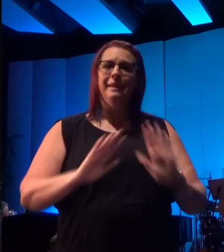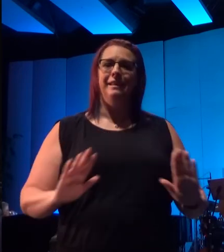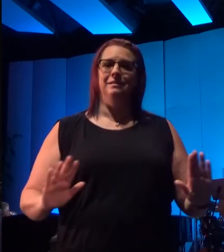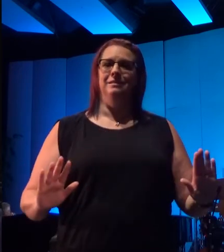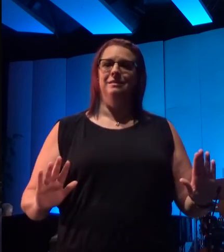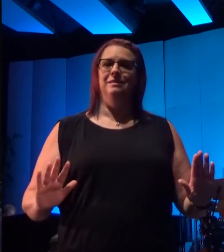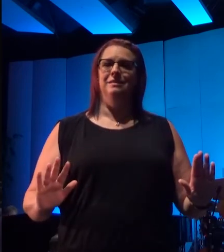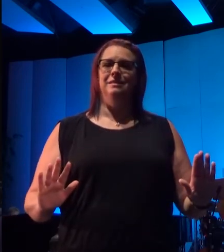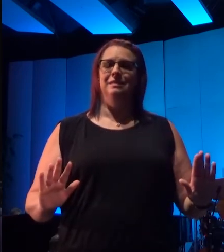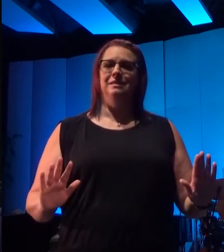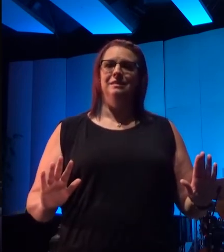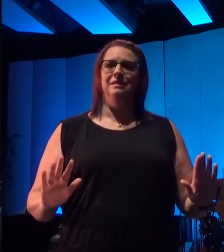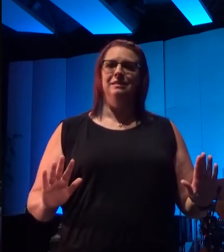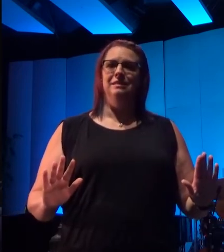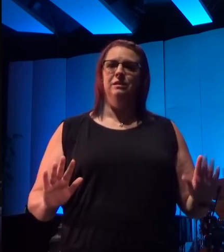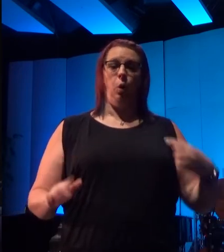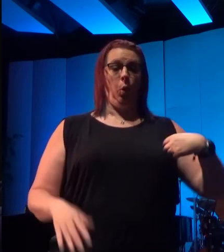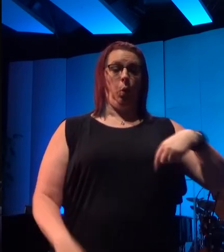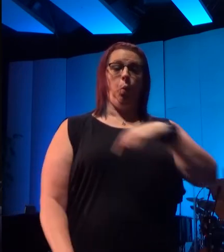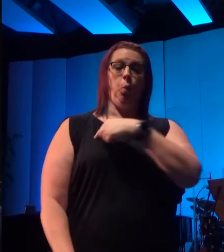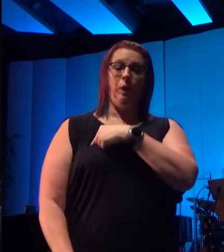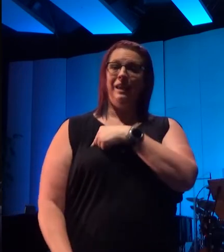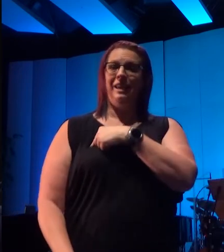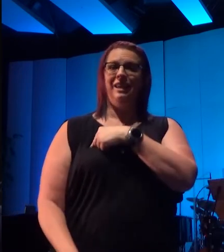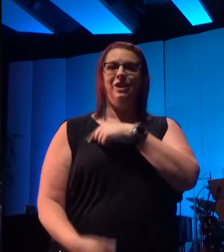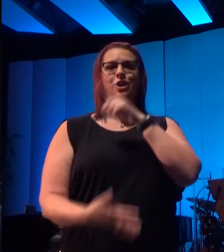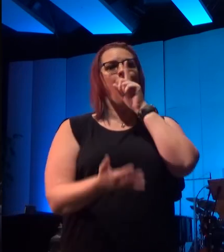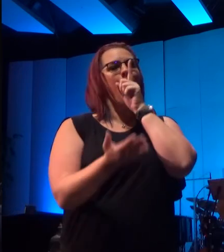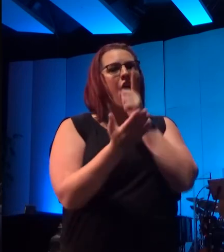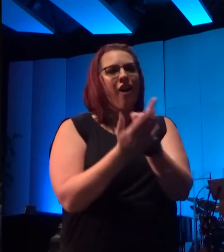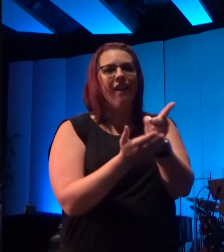We are in love.